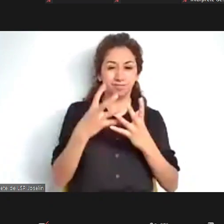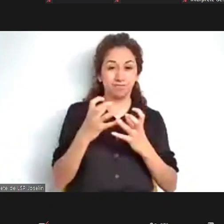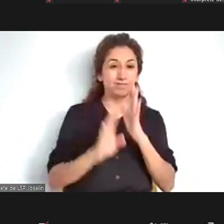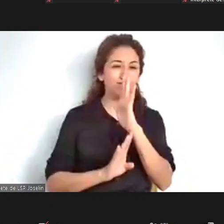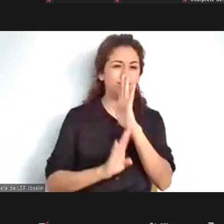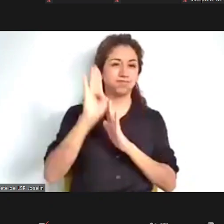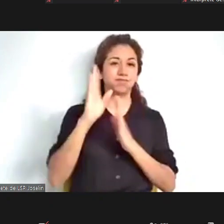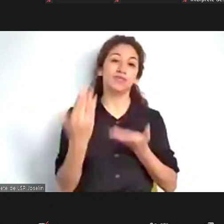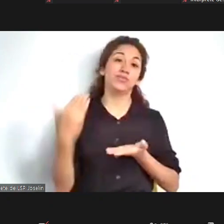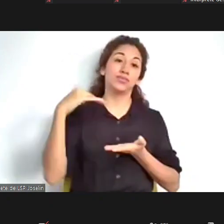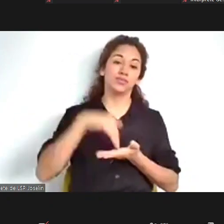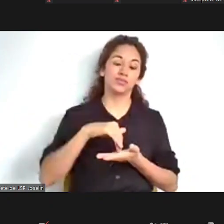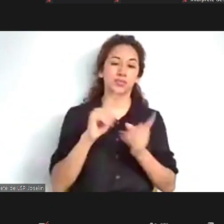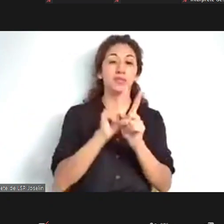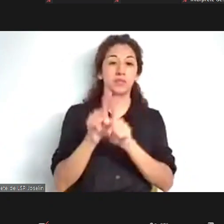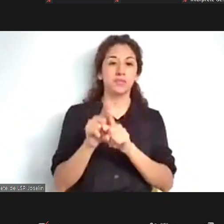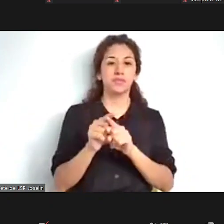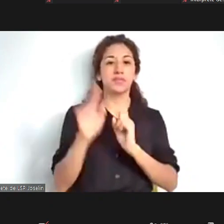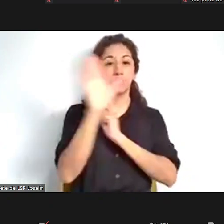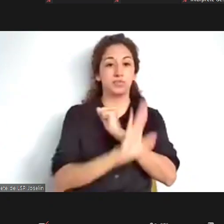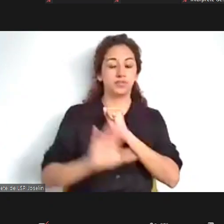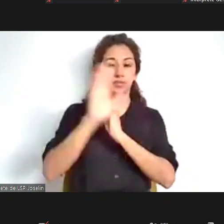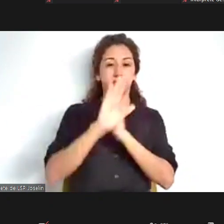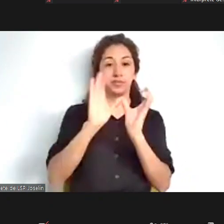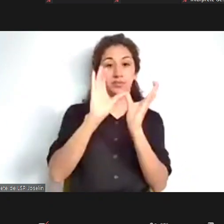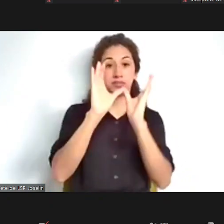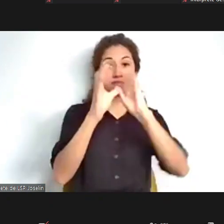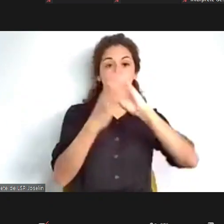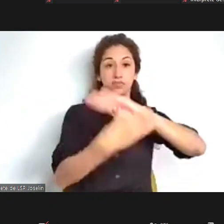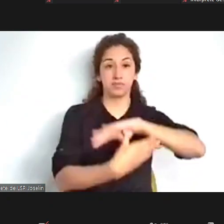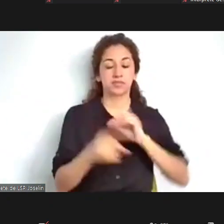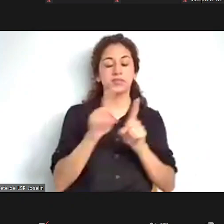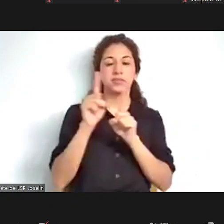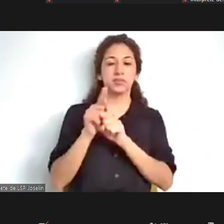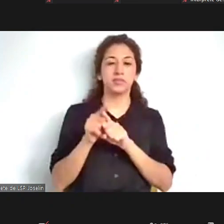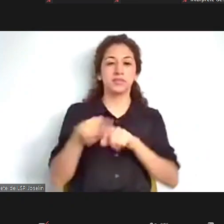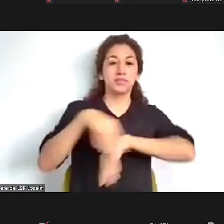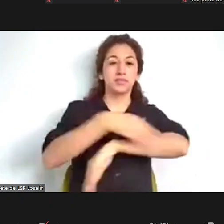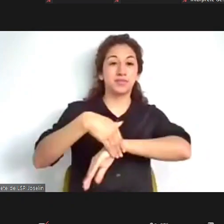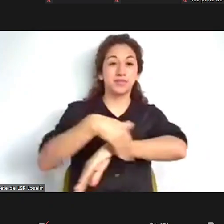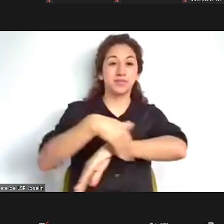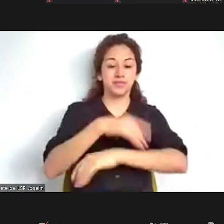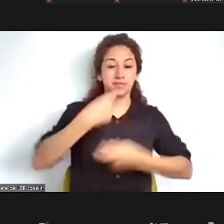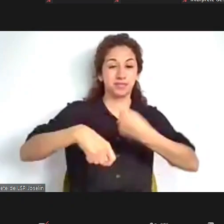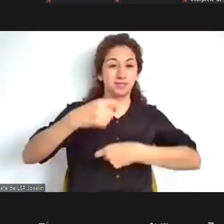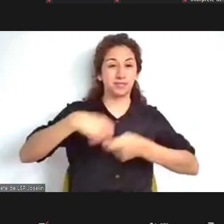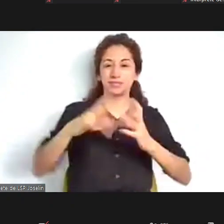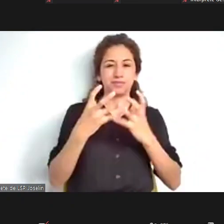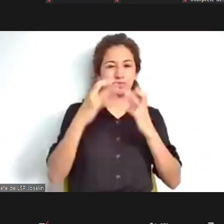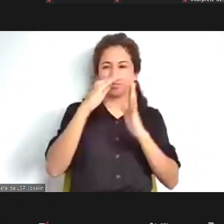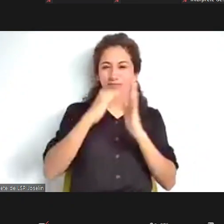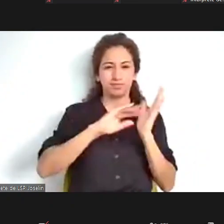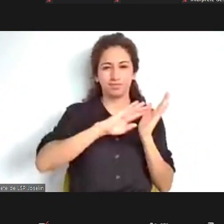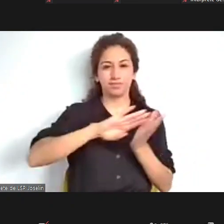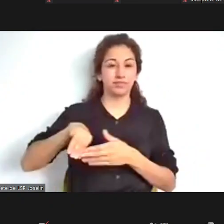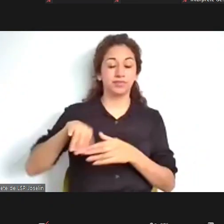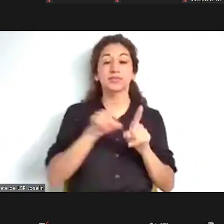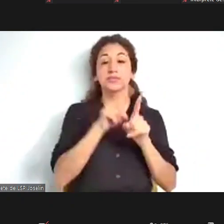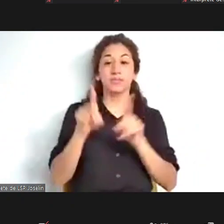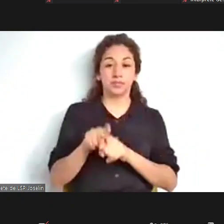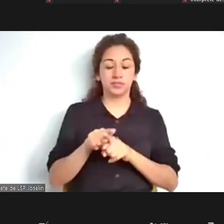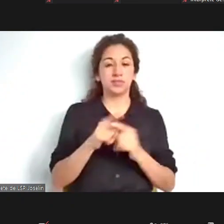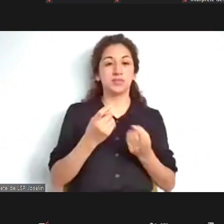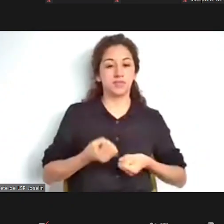to better tackle the improvements after the pandemic and to protect a